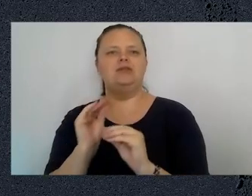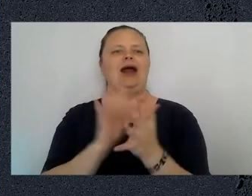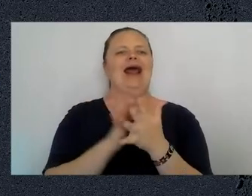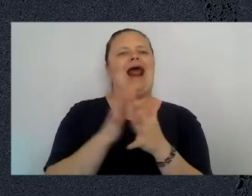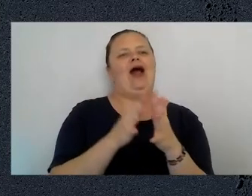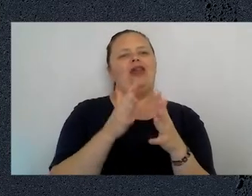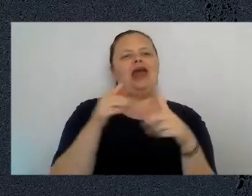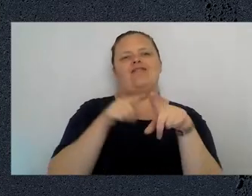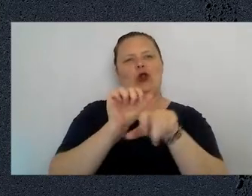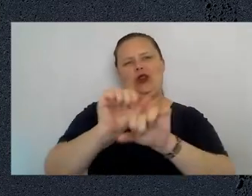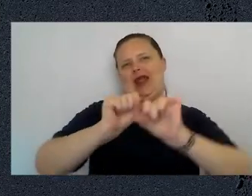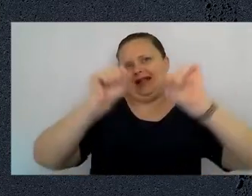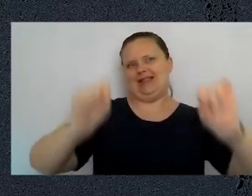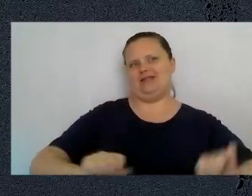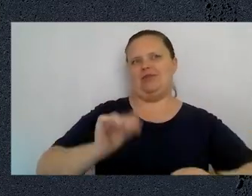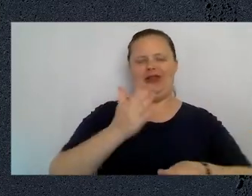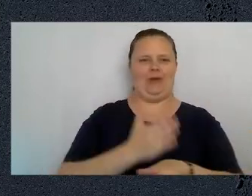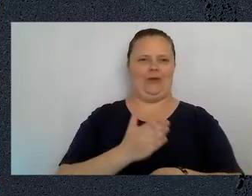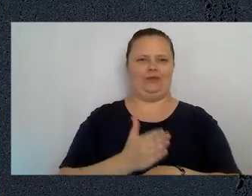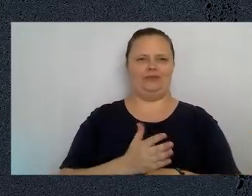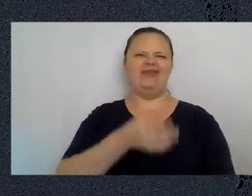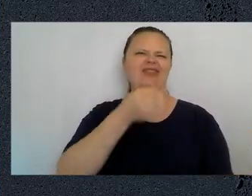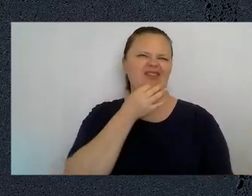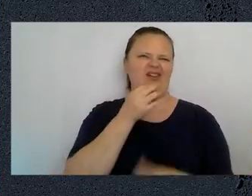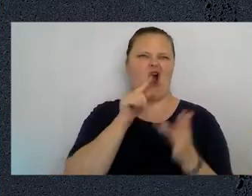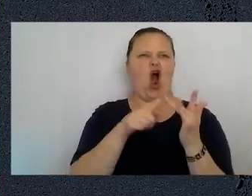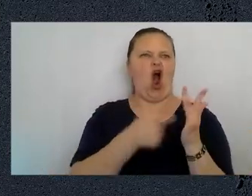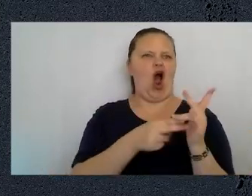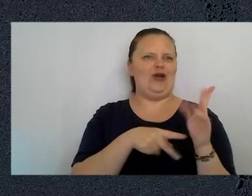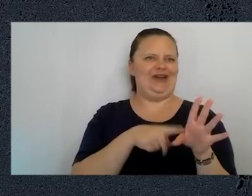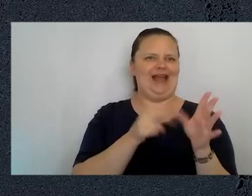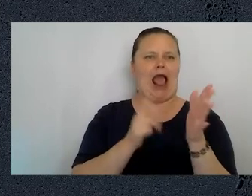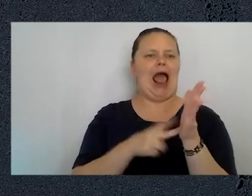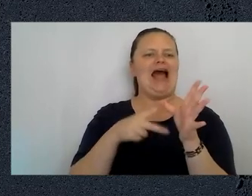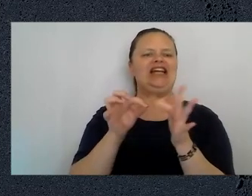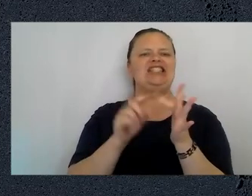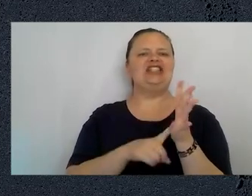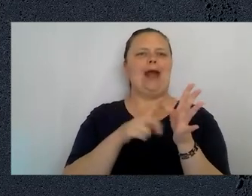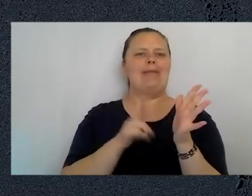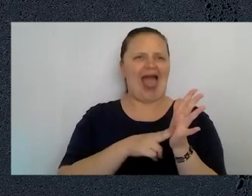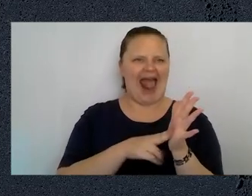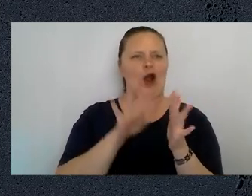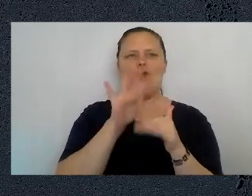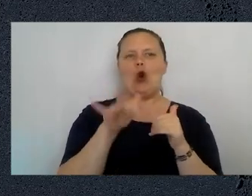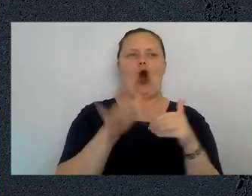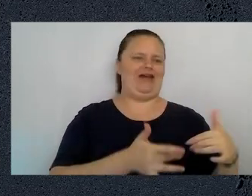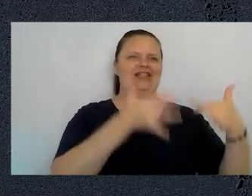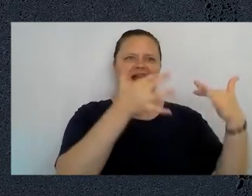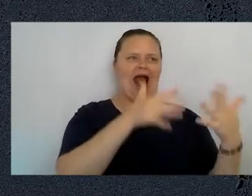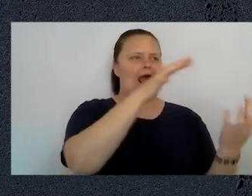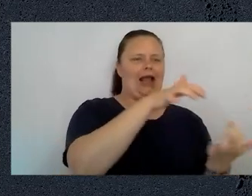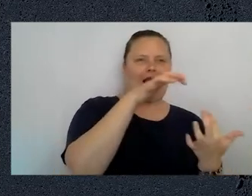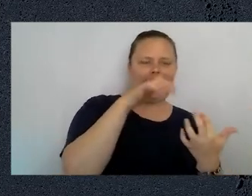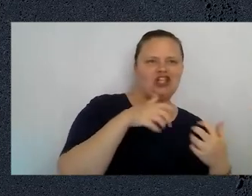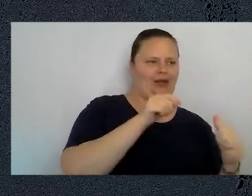work in. And there's a sort of irony there, isn't there? Because NAPLAN and all those things, it's all about data and data collection and measuring, and that's kind of science at